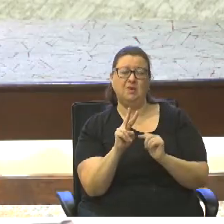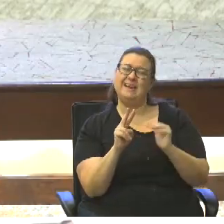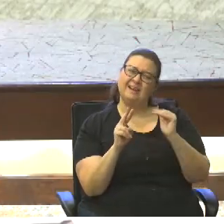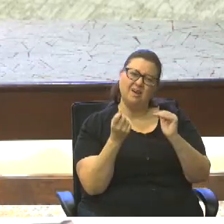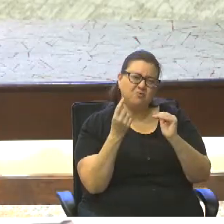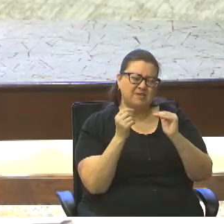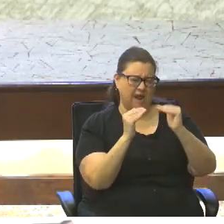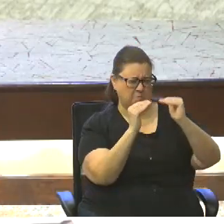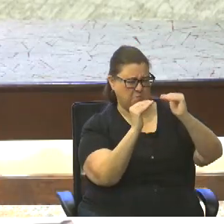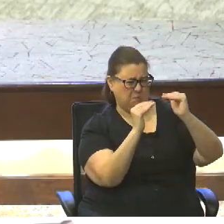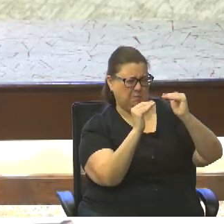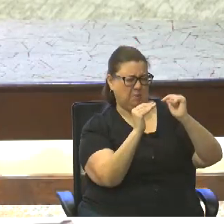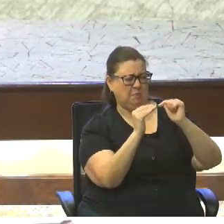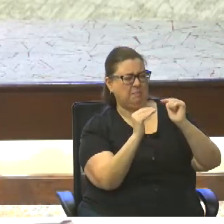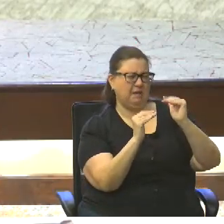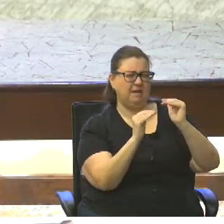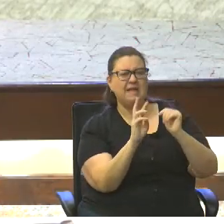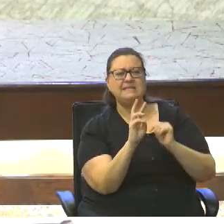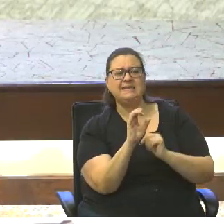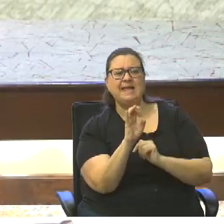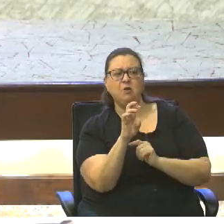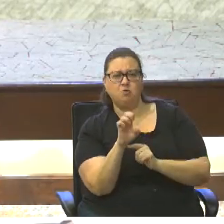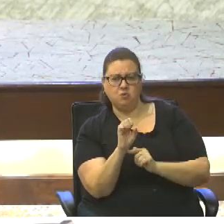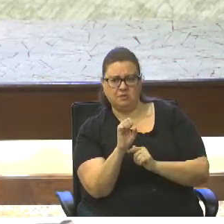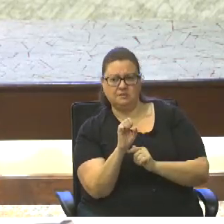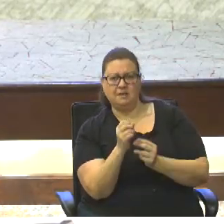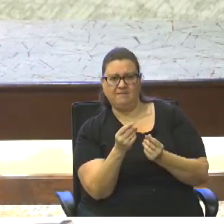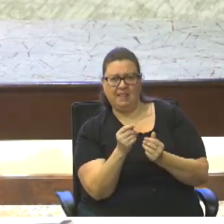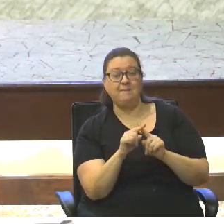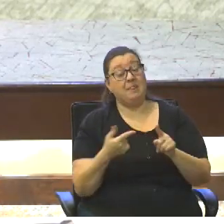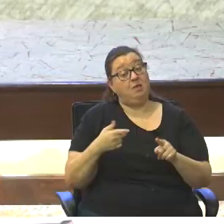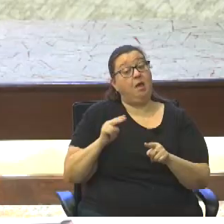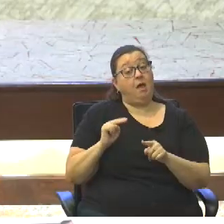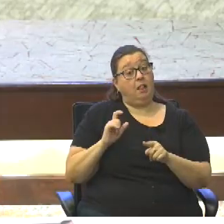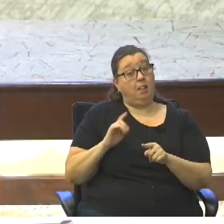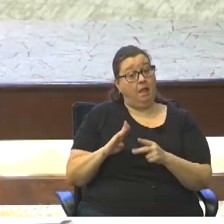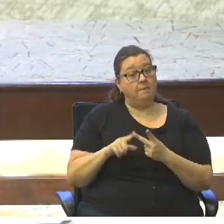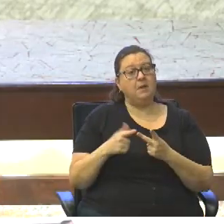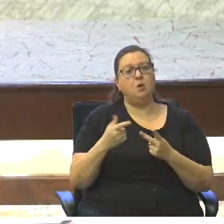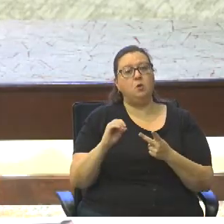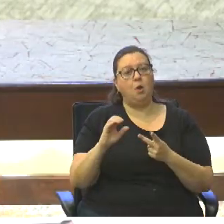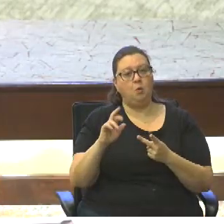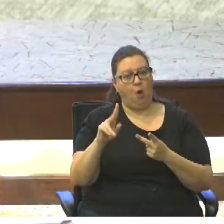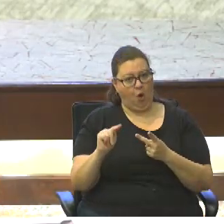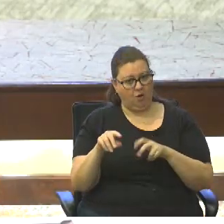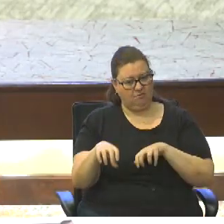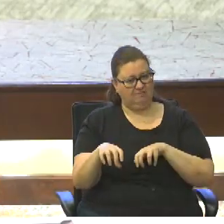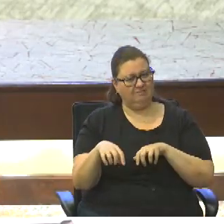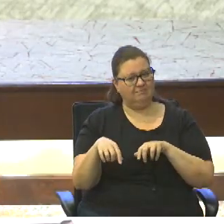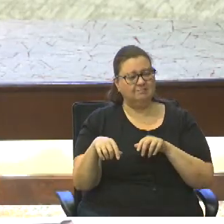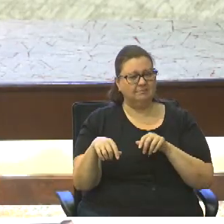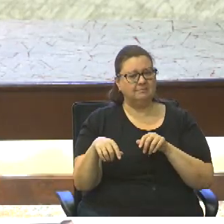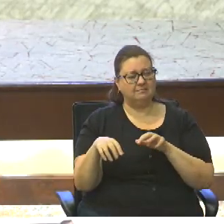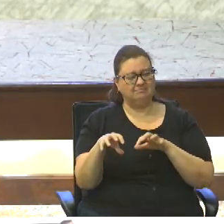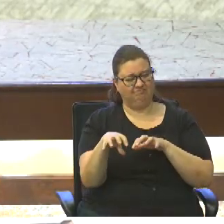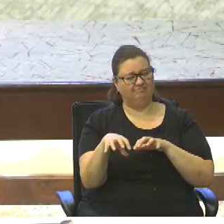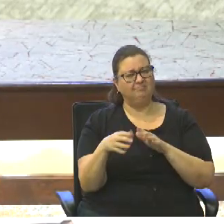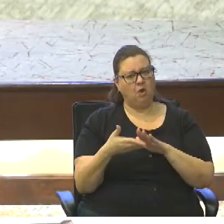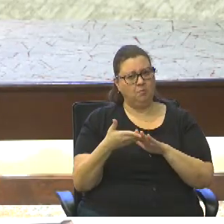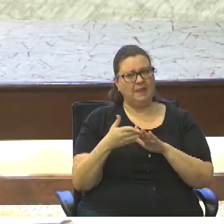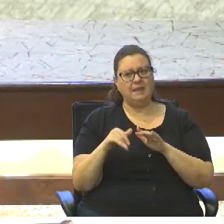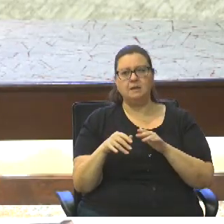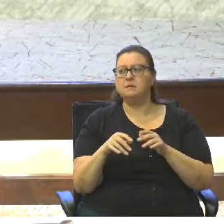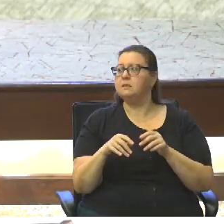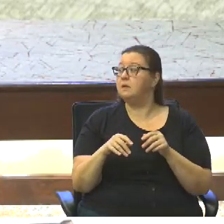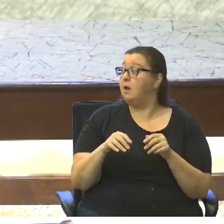market value. They occupy about 6 acres of land, but it's really the gun club and the go-kart track that occupy a lot of space. Shifting